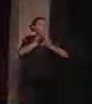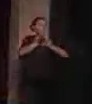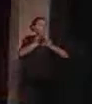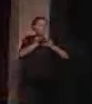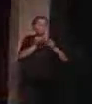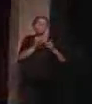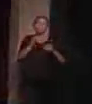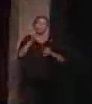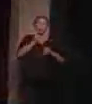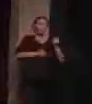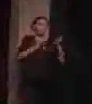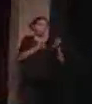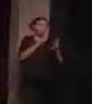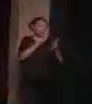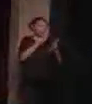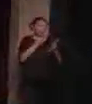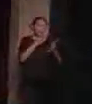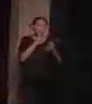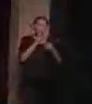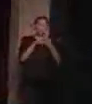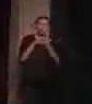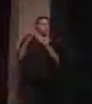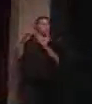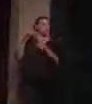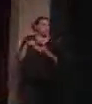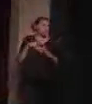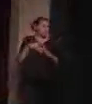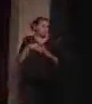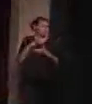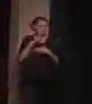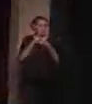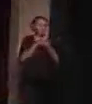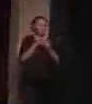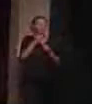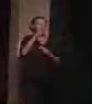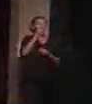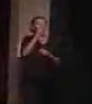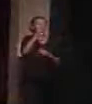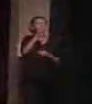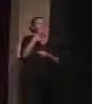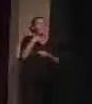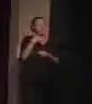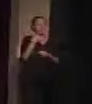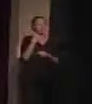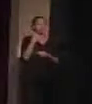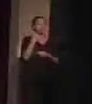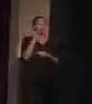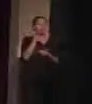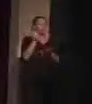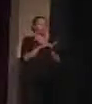study. And when you were talking about the races, and it kind of hit me again, you know,